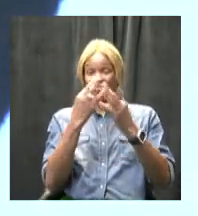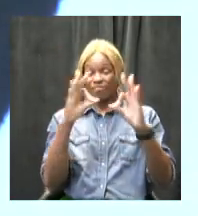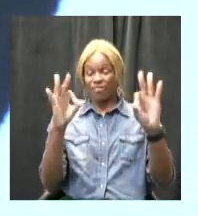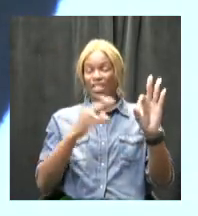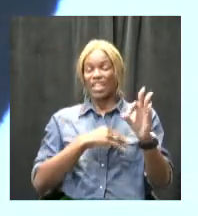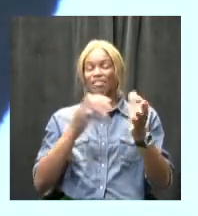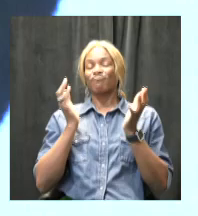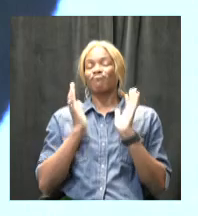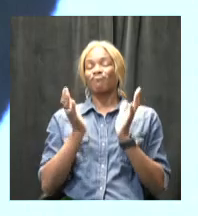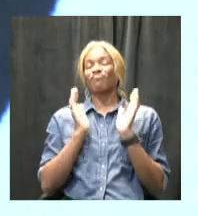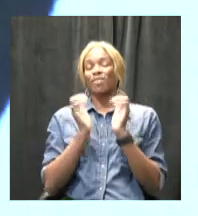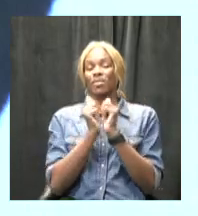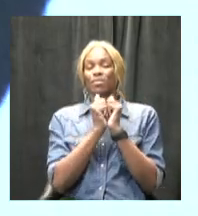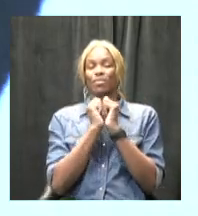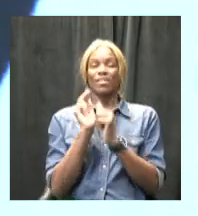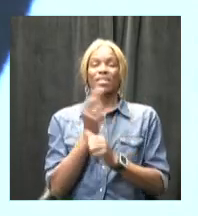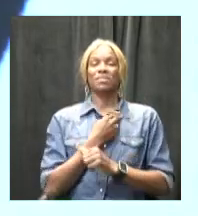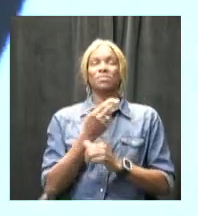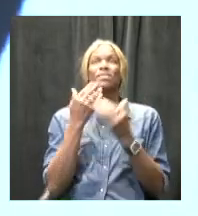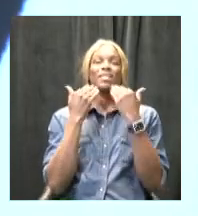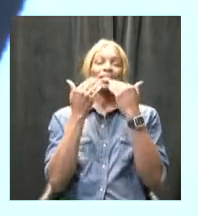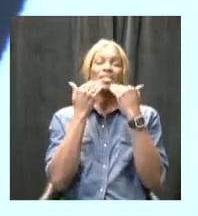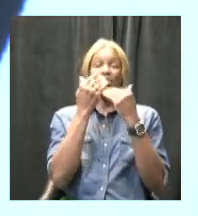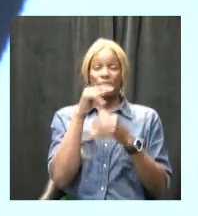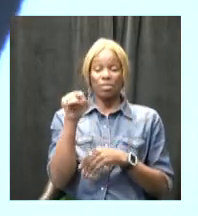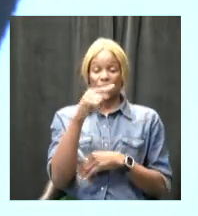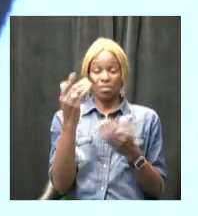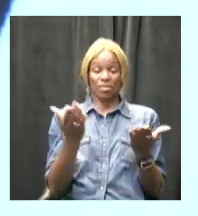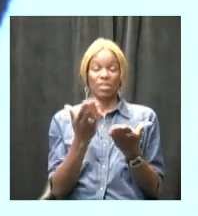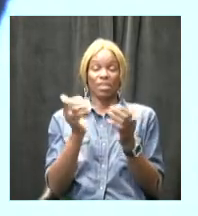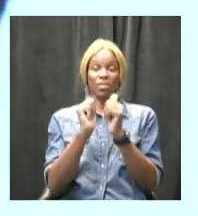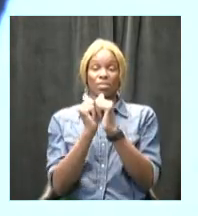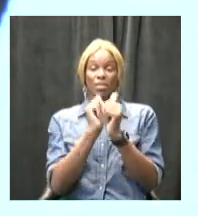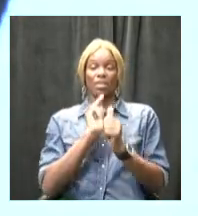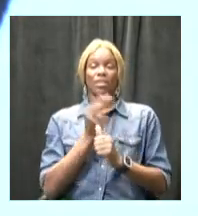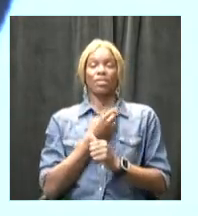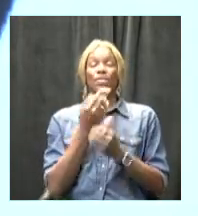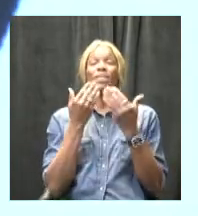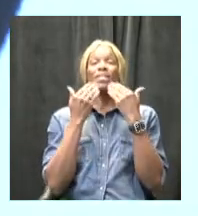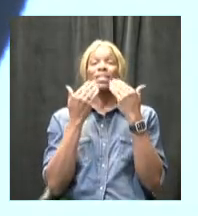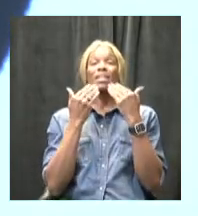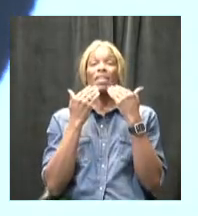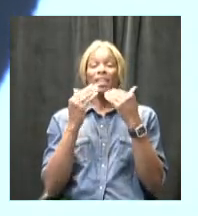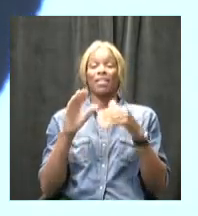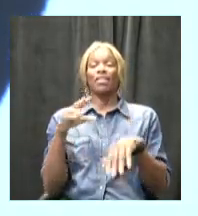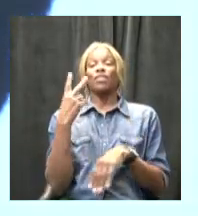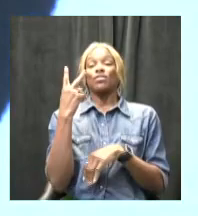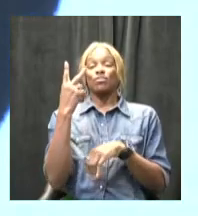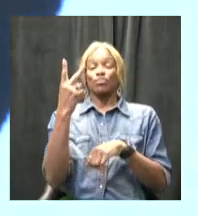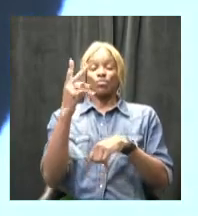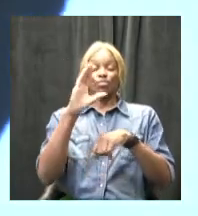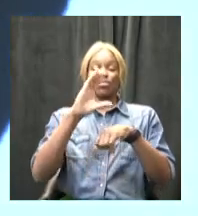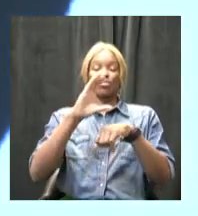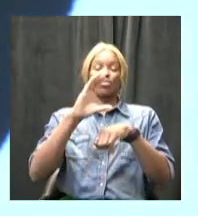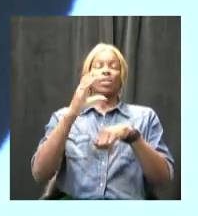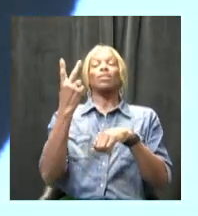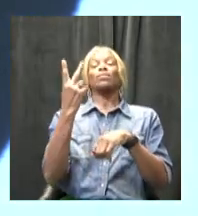We are so, so thankful that you are here. We're thankful to be a church with two locations, both in person and